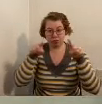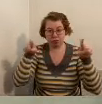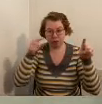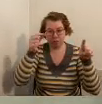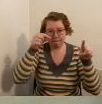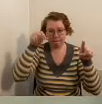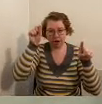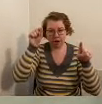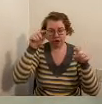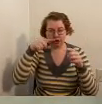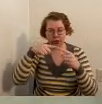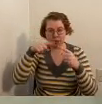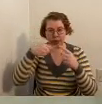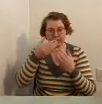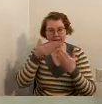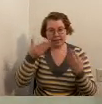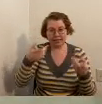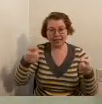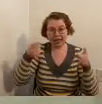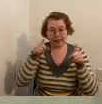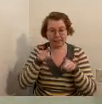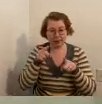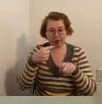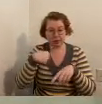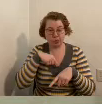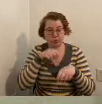happened. We can plot it, we can mark